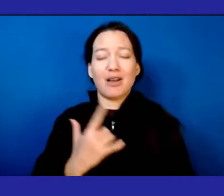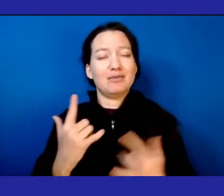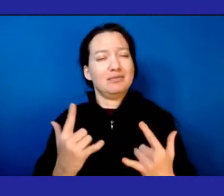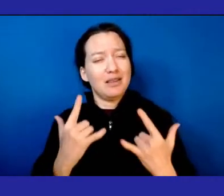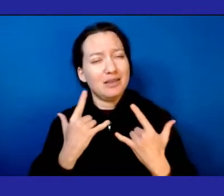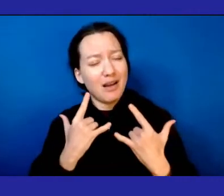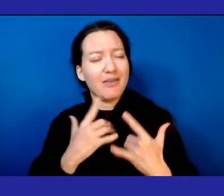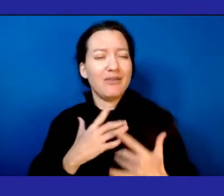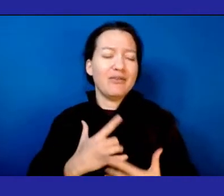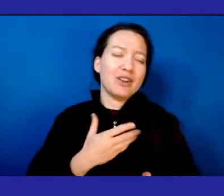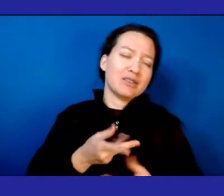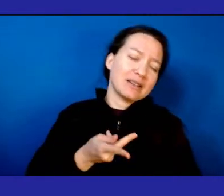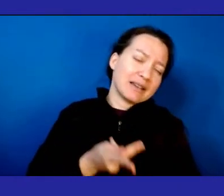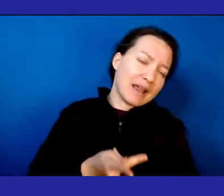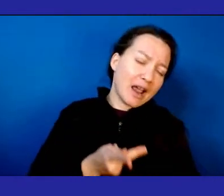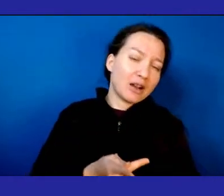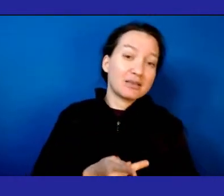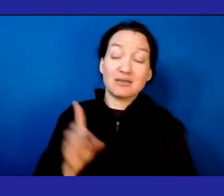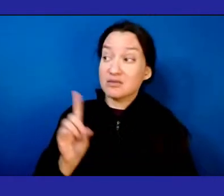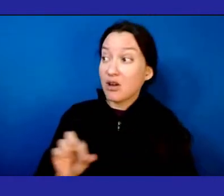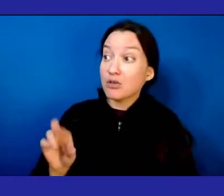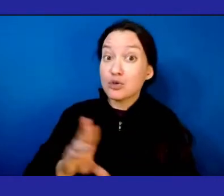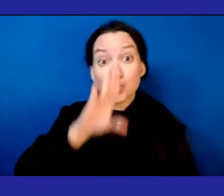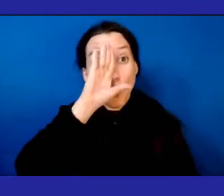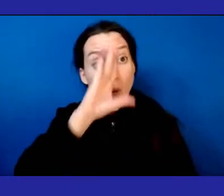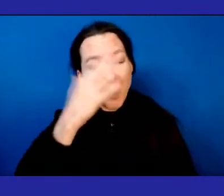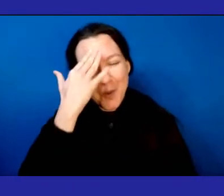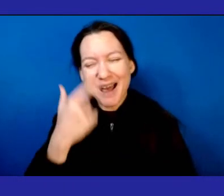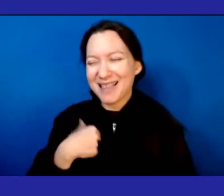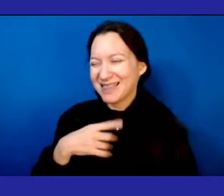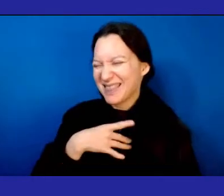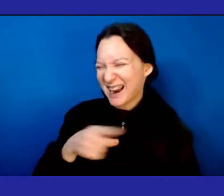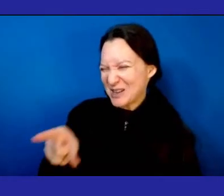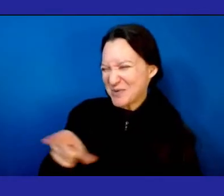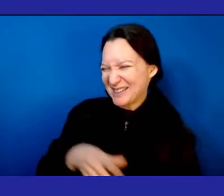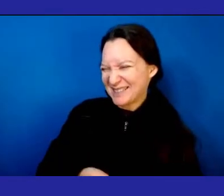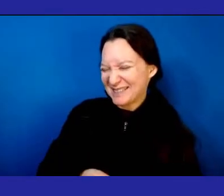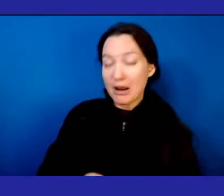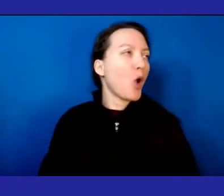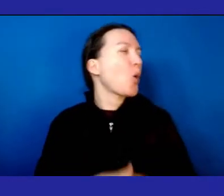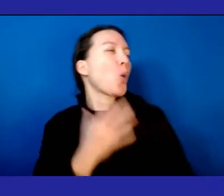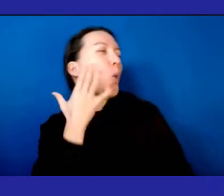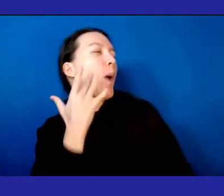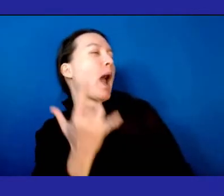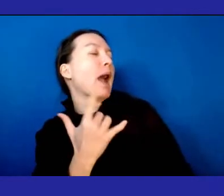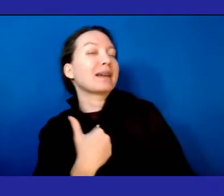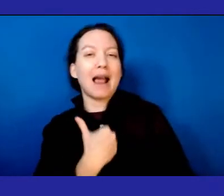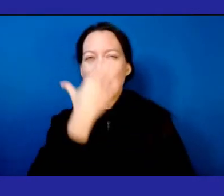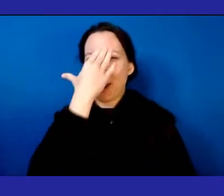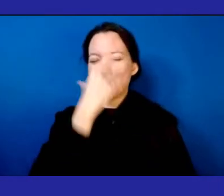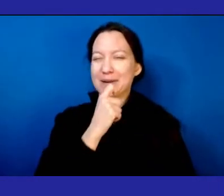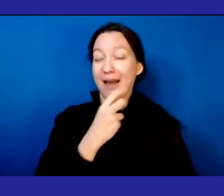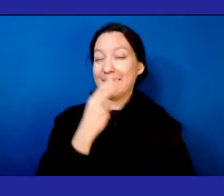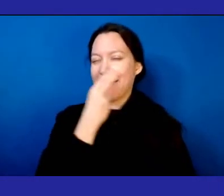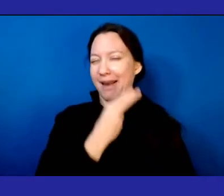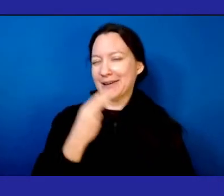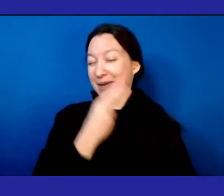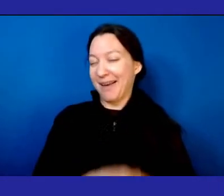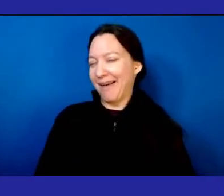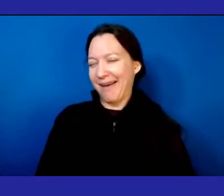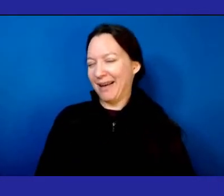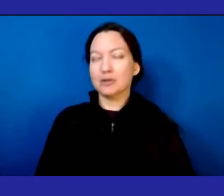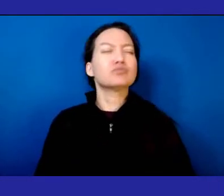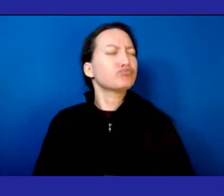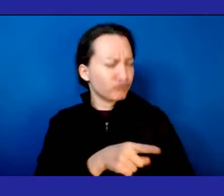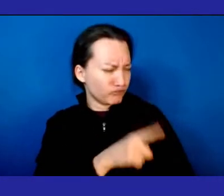And doctor, you know why I really like you? Right. I know it's not because I'm handsome. You are